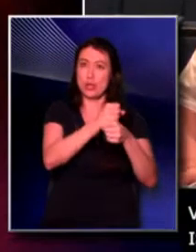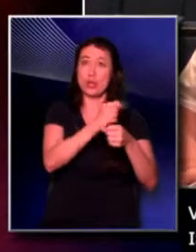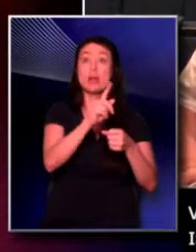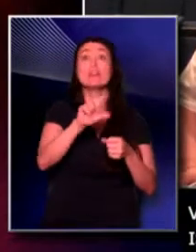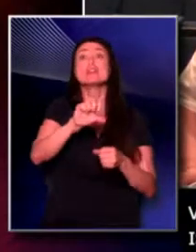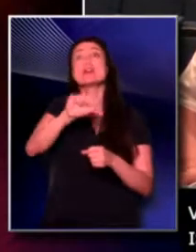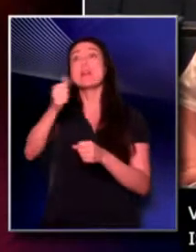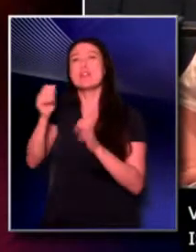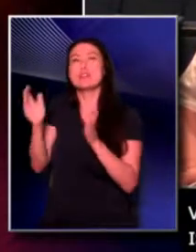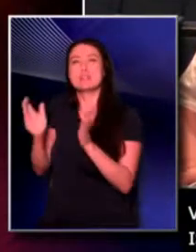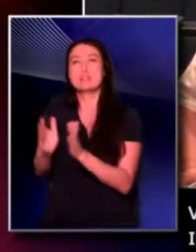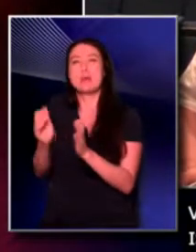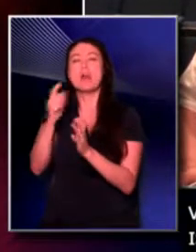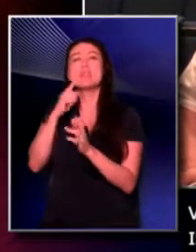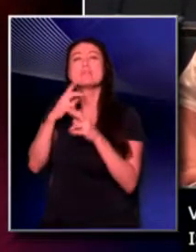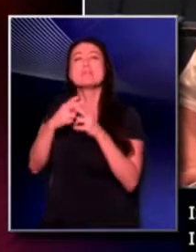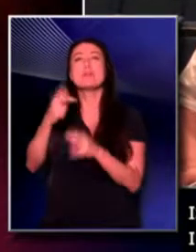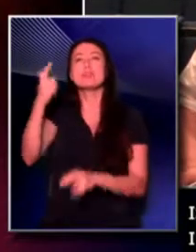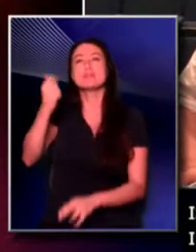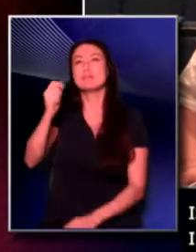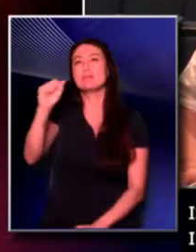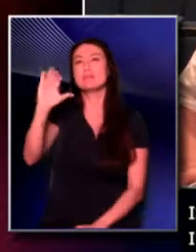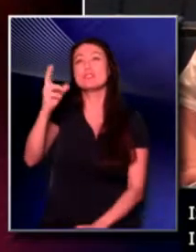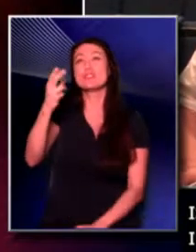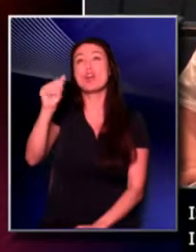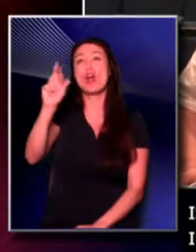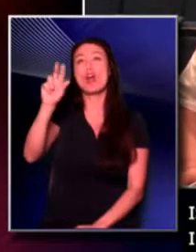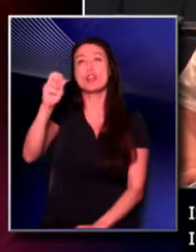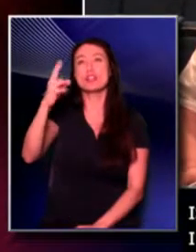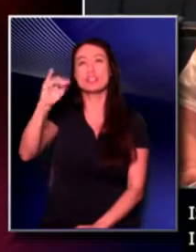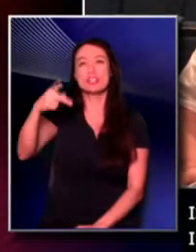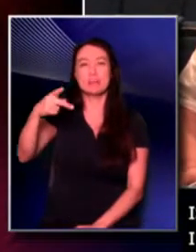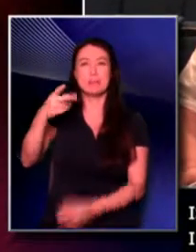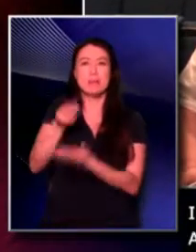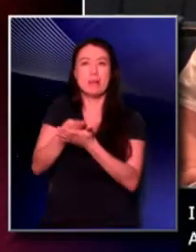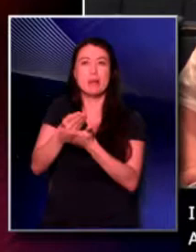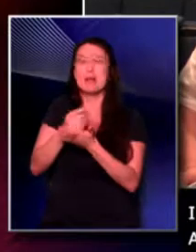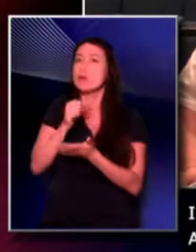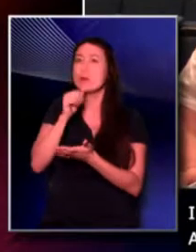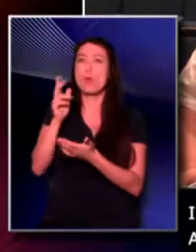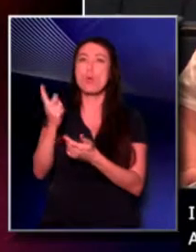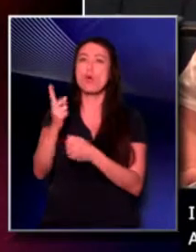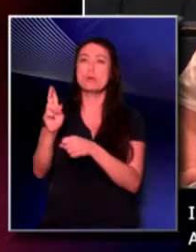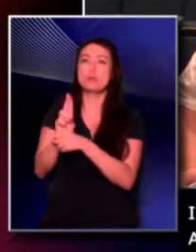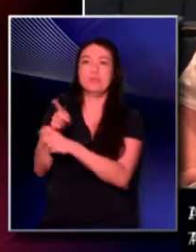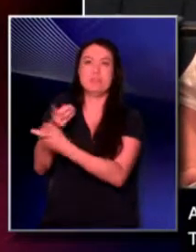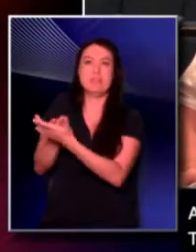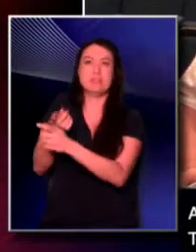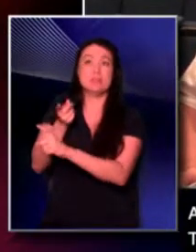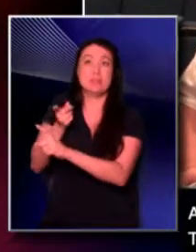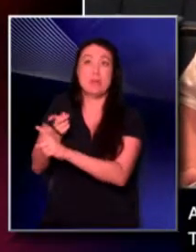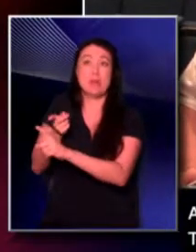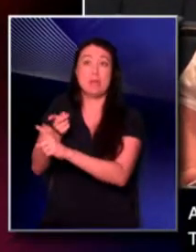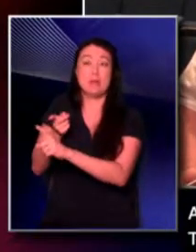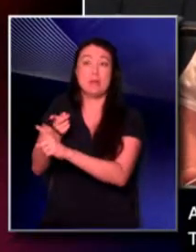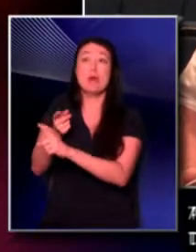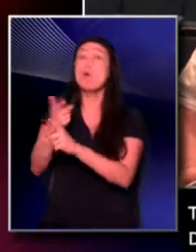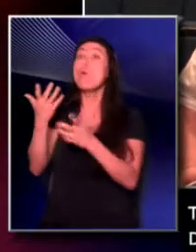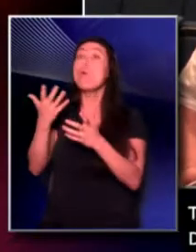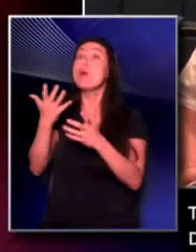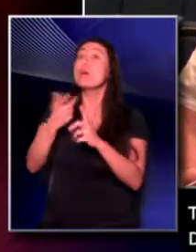smaller fund that's called a scholarship fund, and we don't always distribute funds from that. Now, what makes up the trust